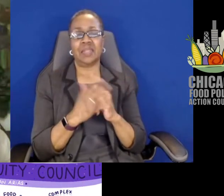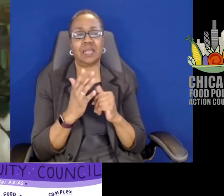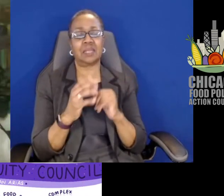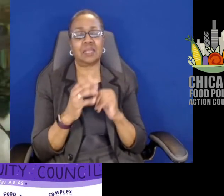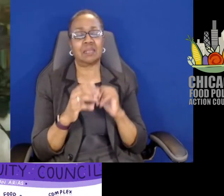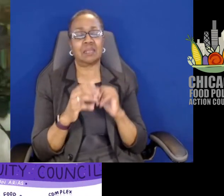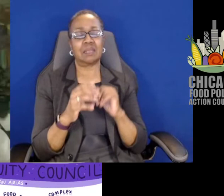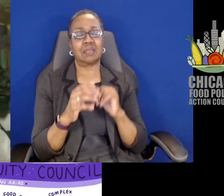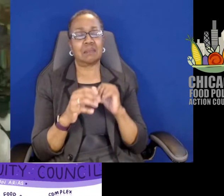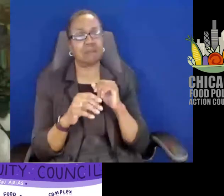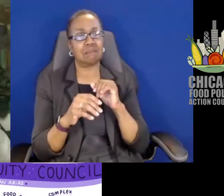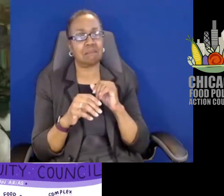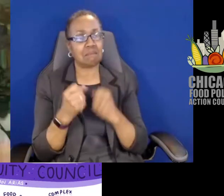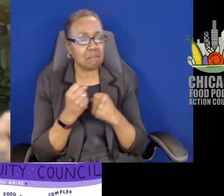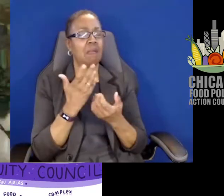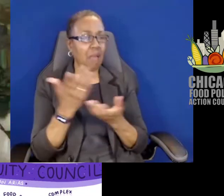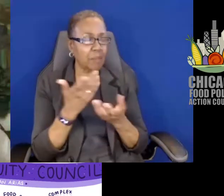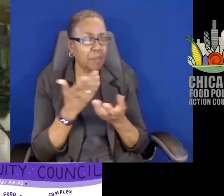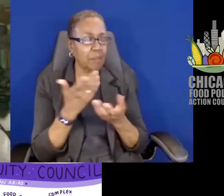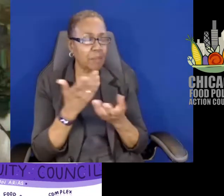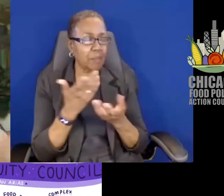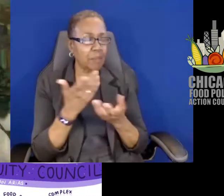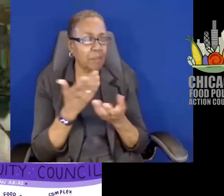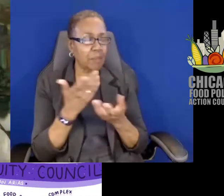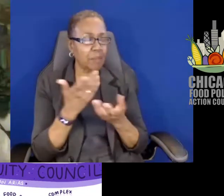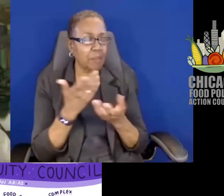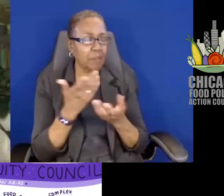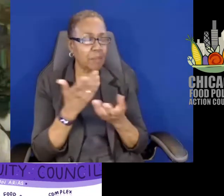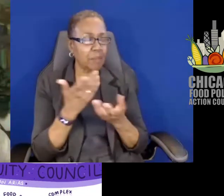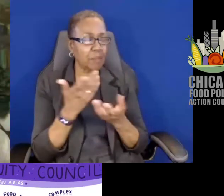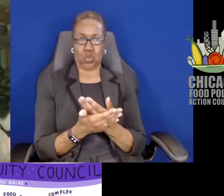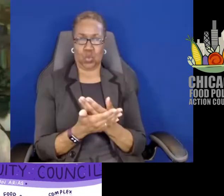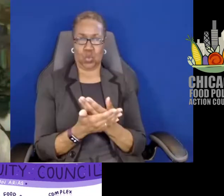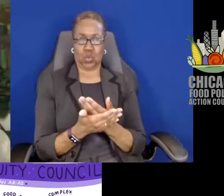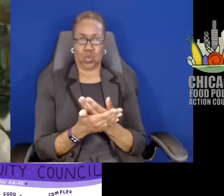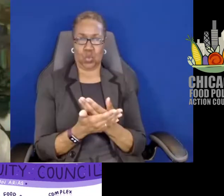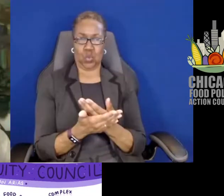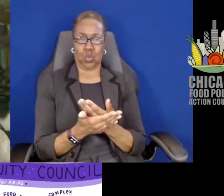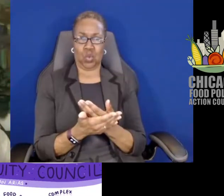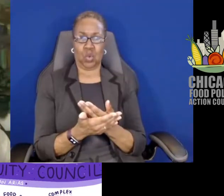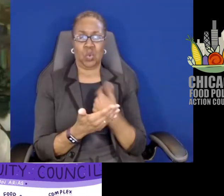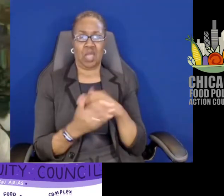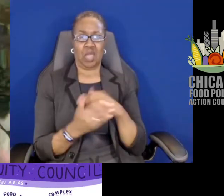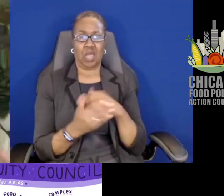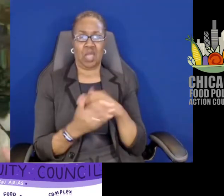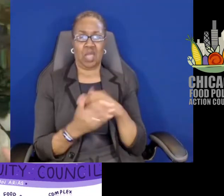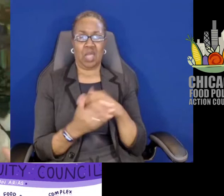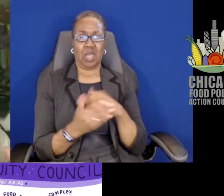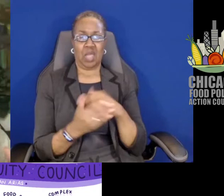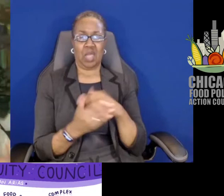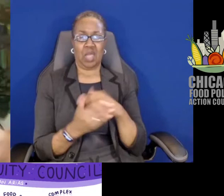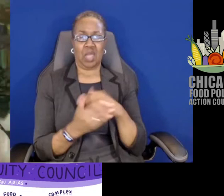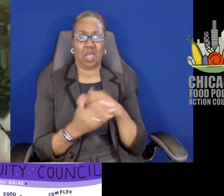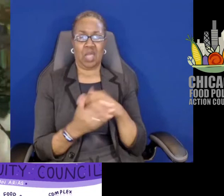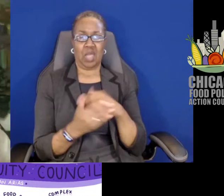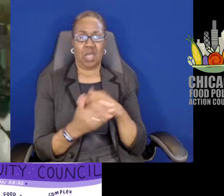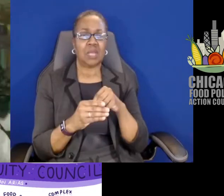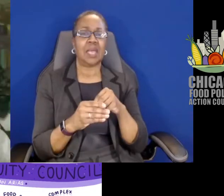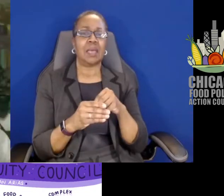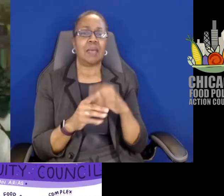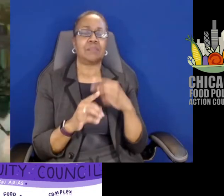new because we're able to have more. There is more bandwidth, and there's so many people who,